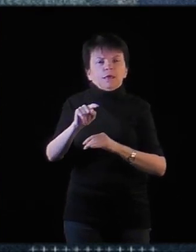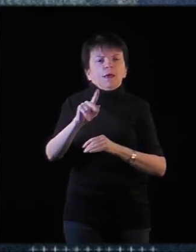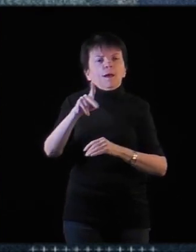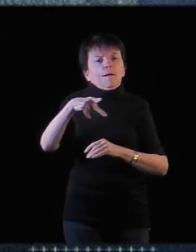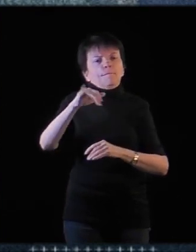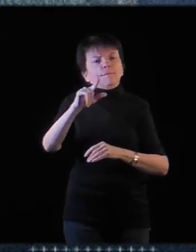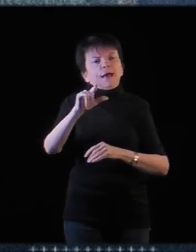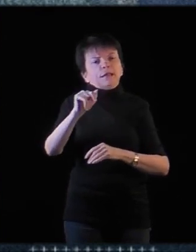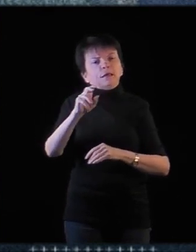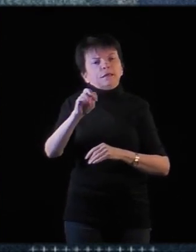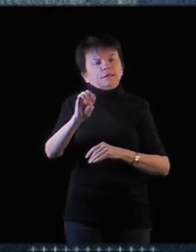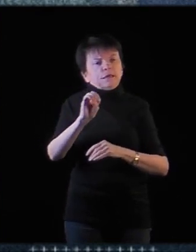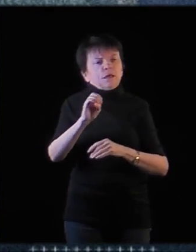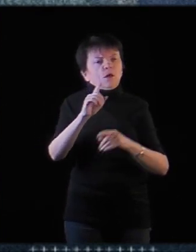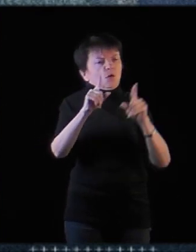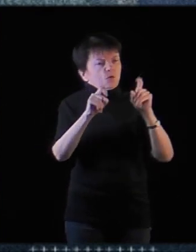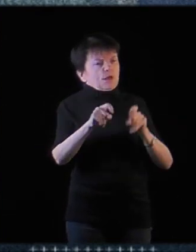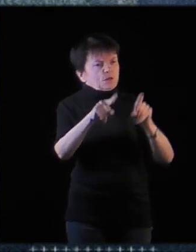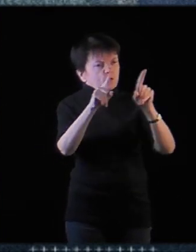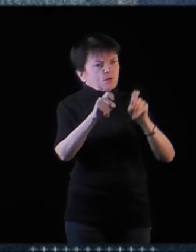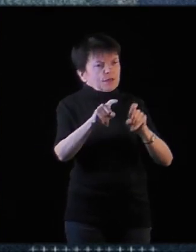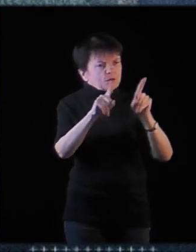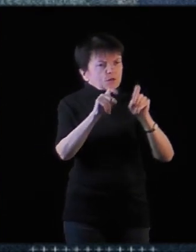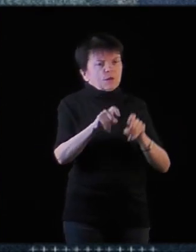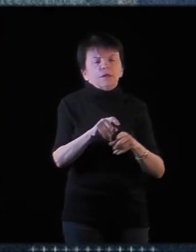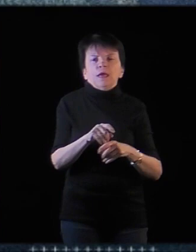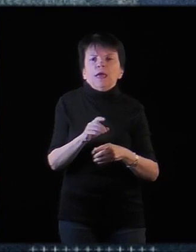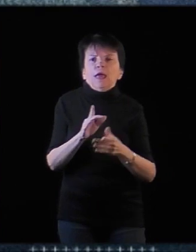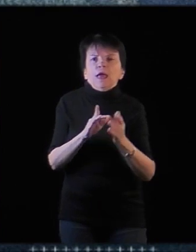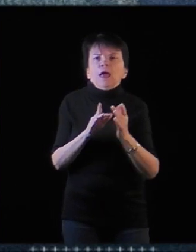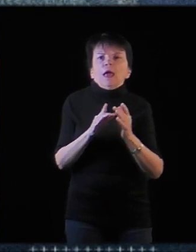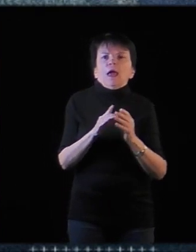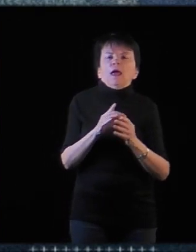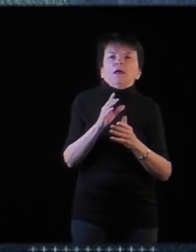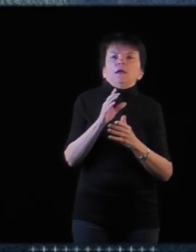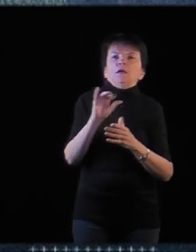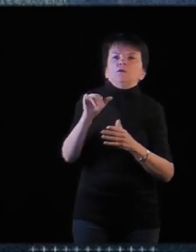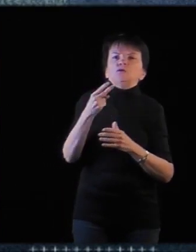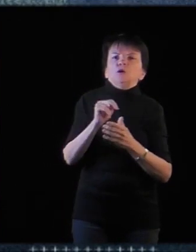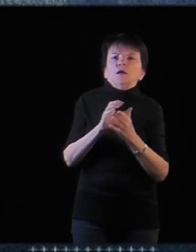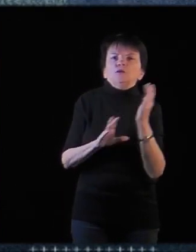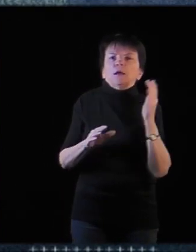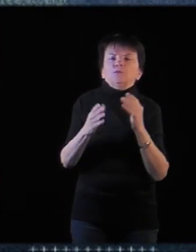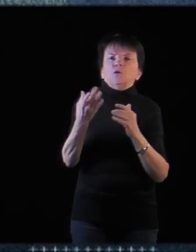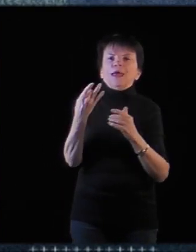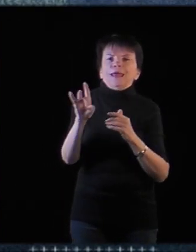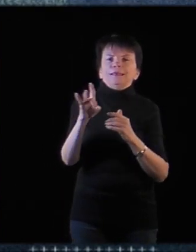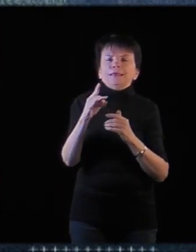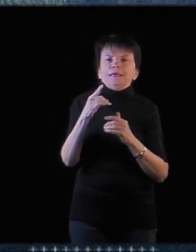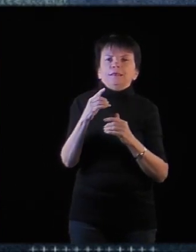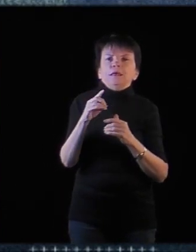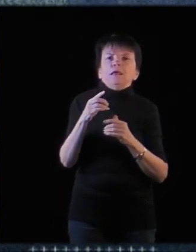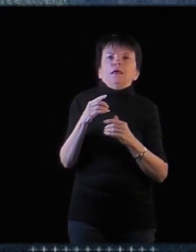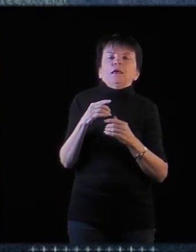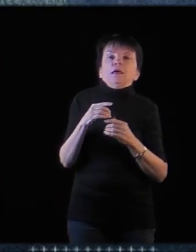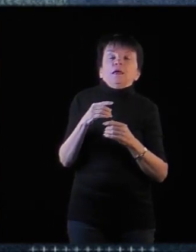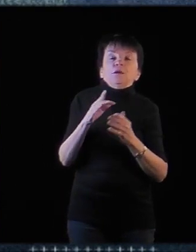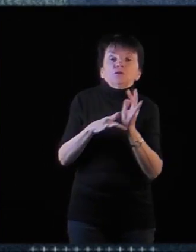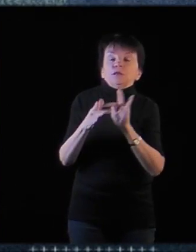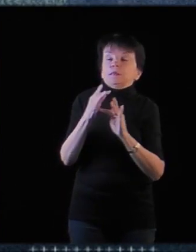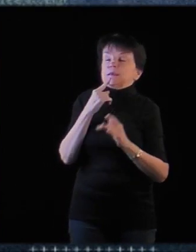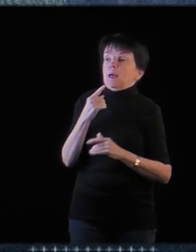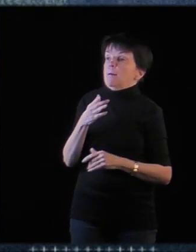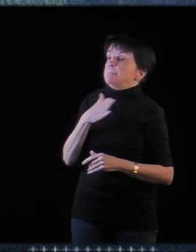him, and Jesus responds to him in verse 36 of John chapter 18. He says, "My kingdom